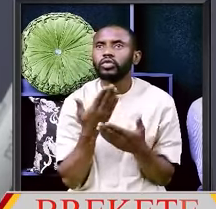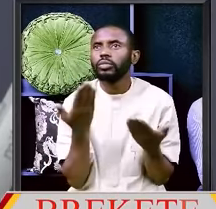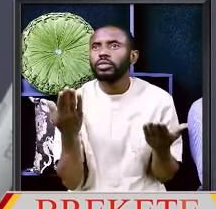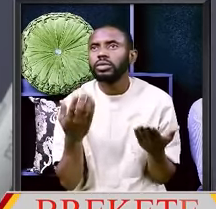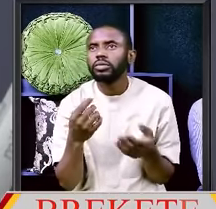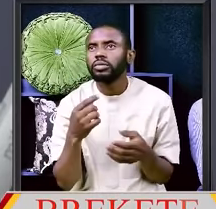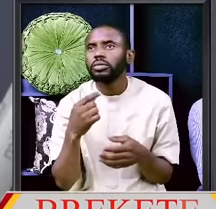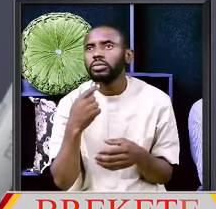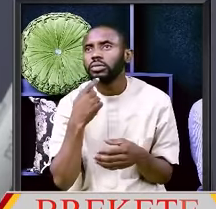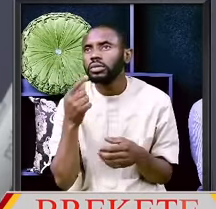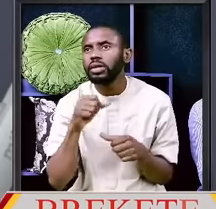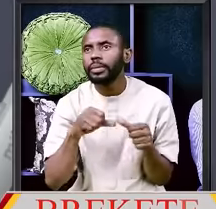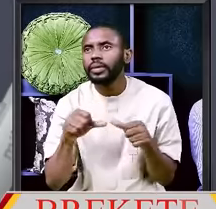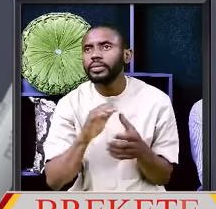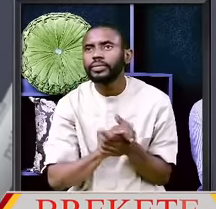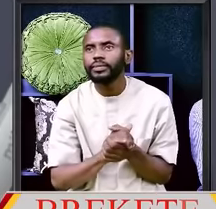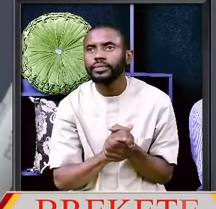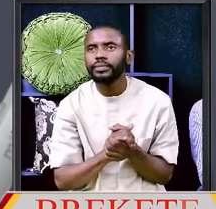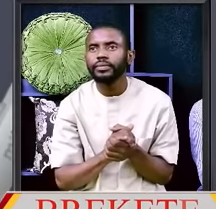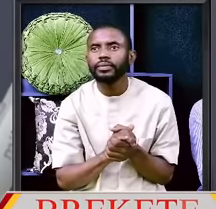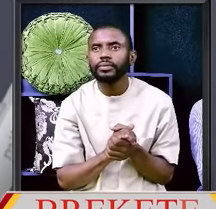some things to talk about.